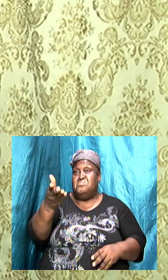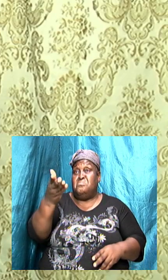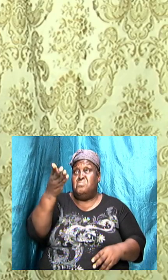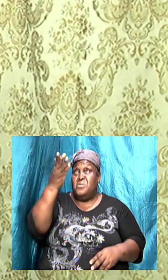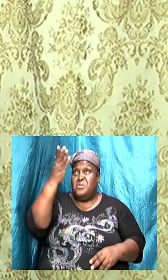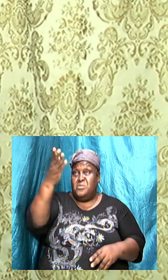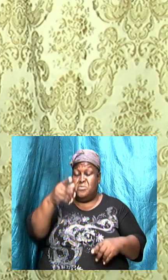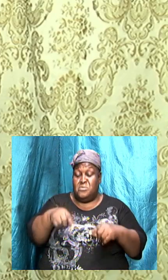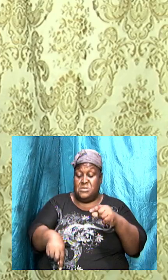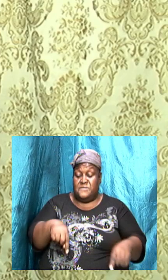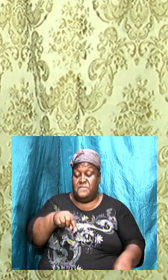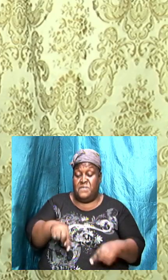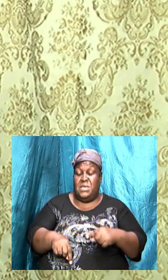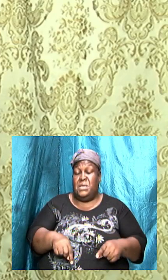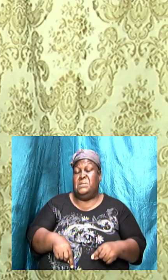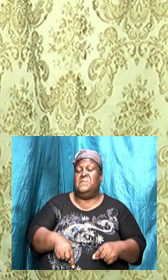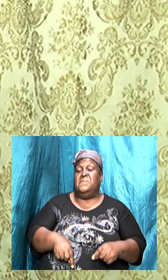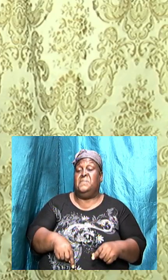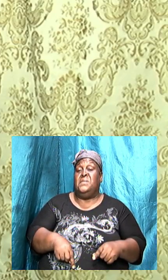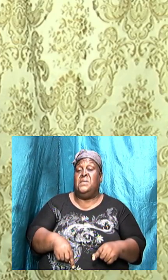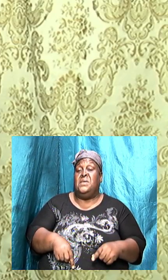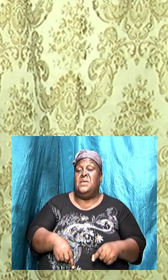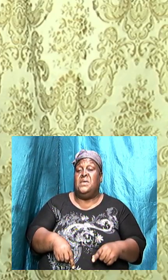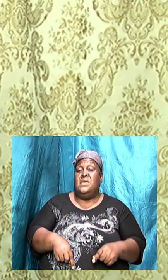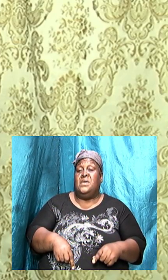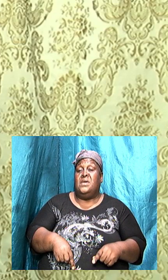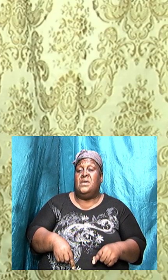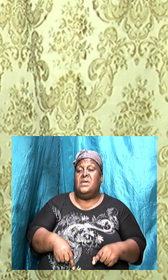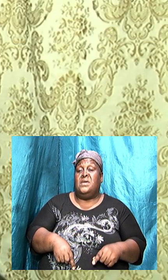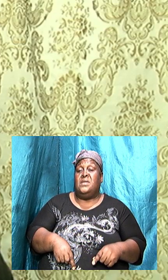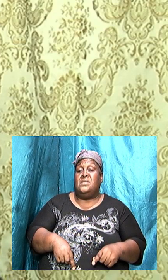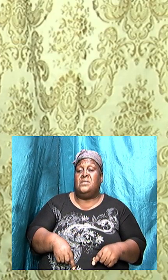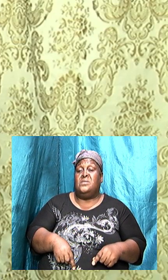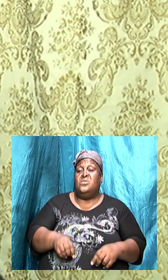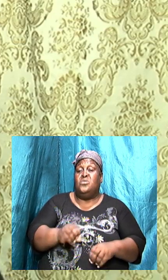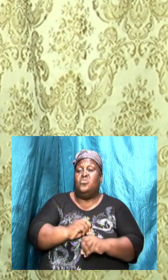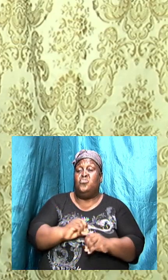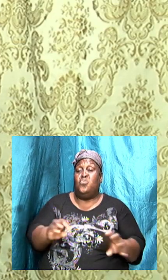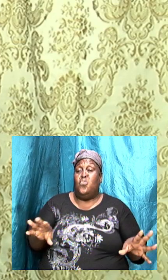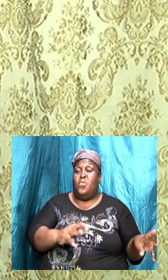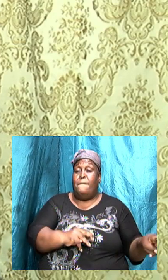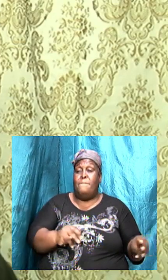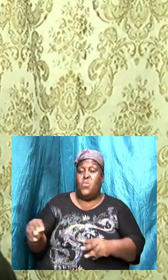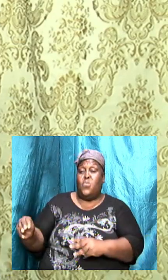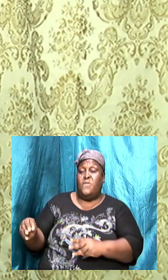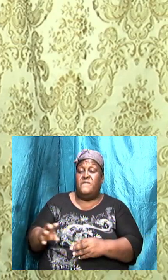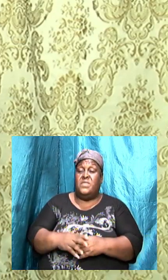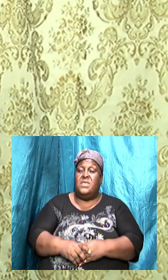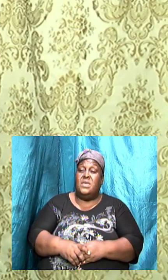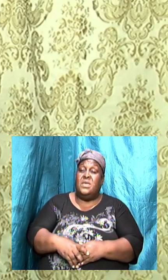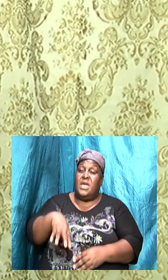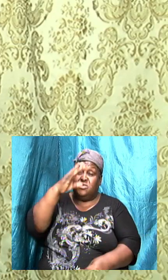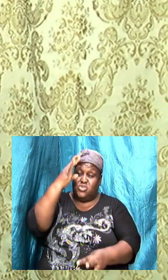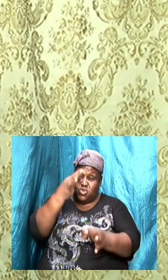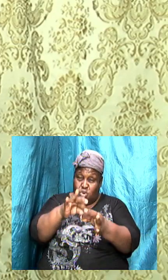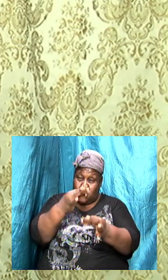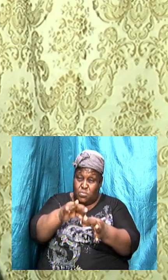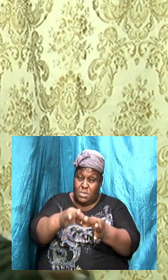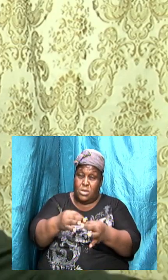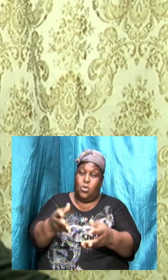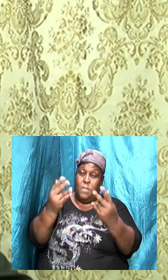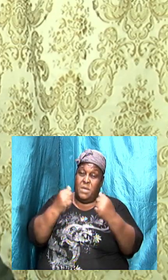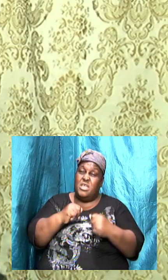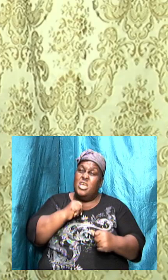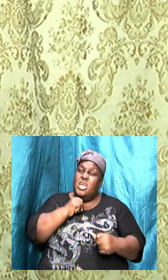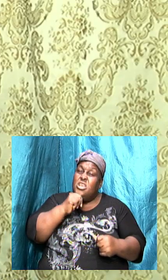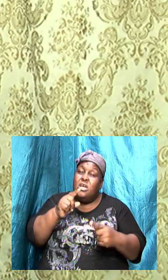brass. And that means judgment is going to come. And He spoke these things not to the people in the world who are committing